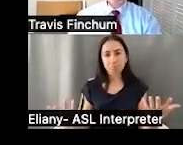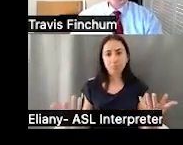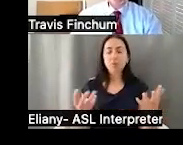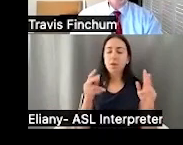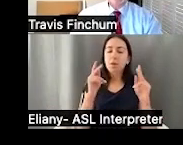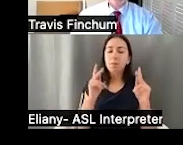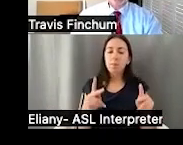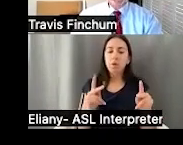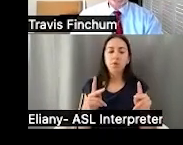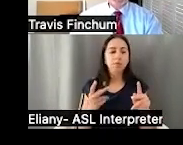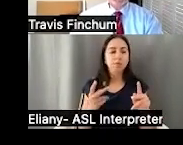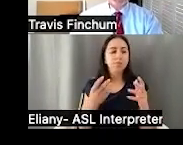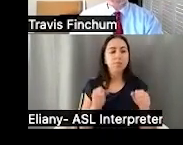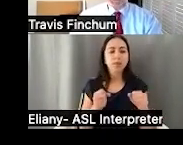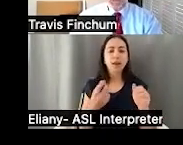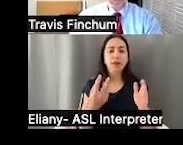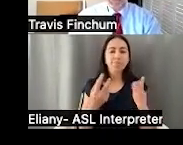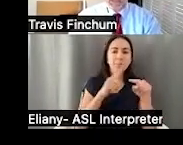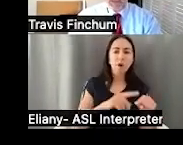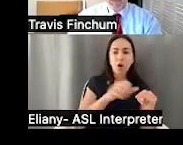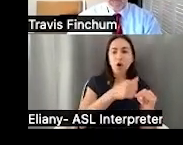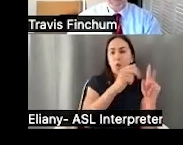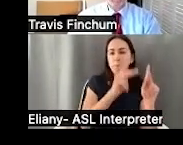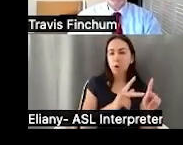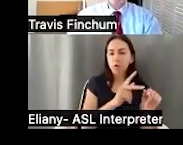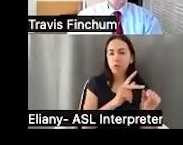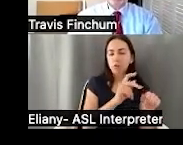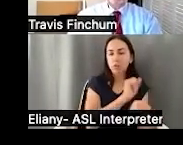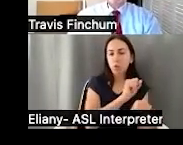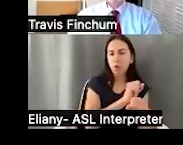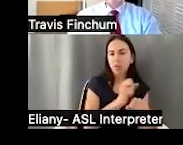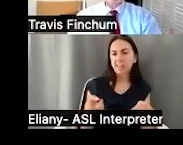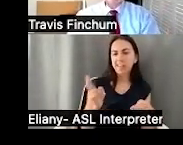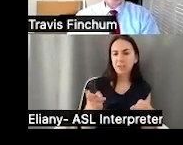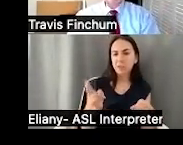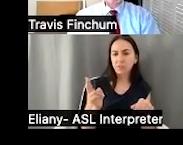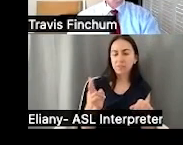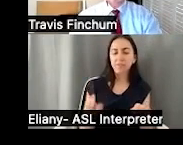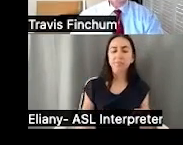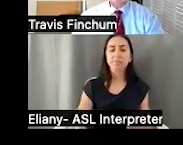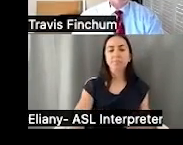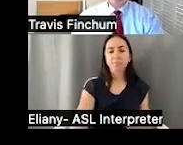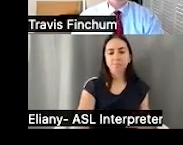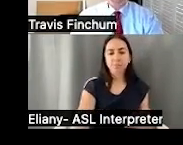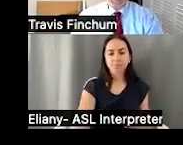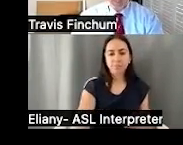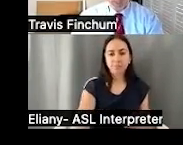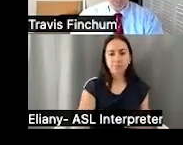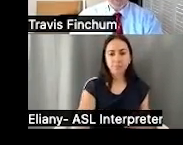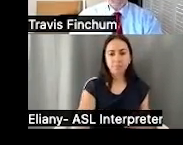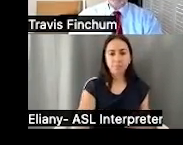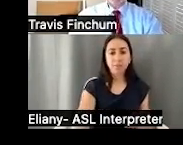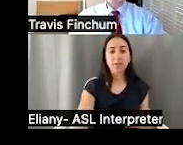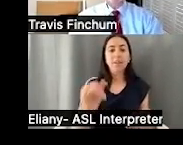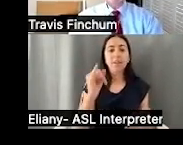draw on someone else's work history. We're going to talk a little bit about that, but there's also a program for individuals who can't